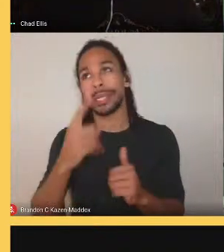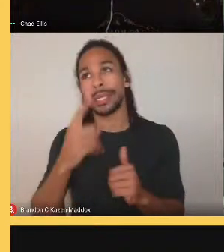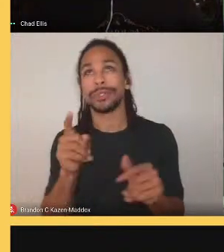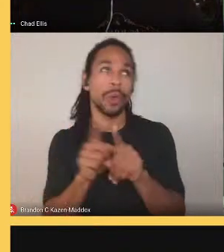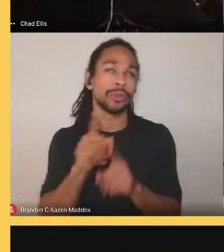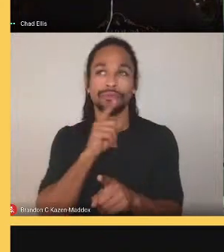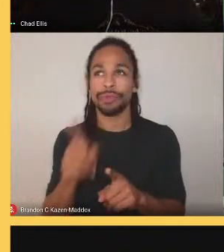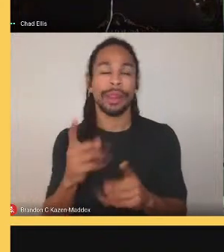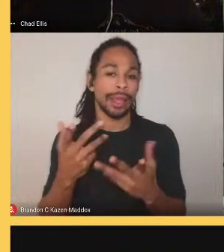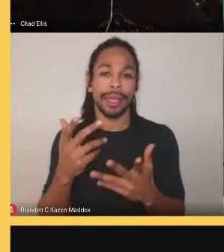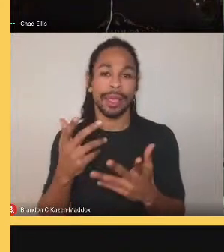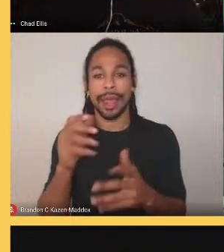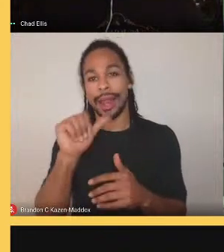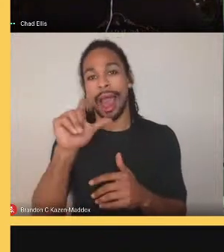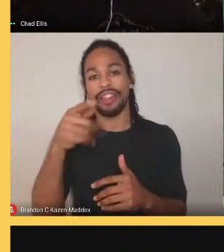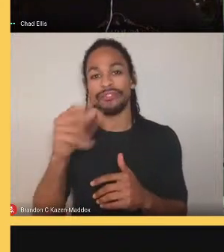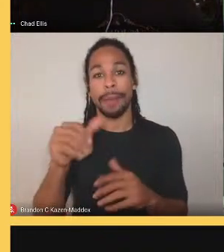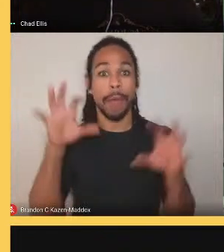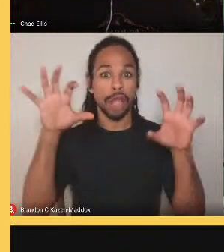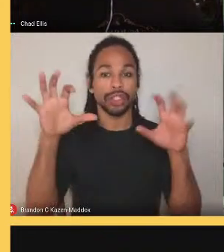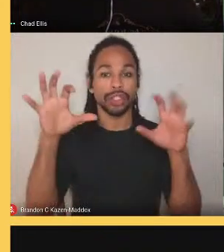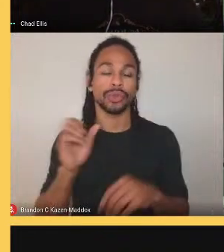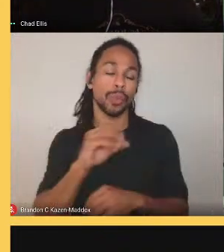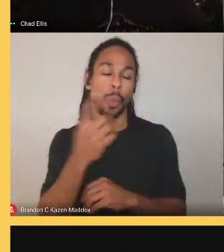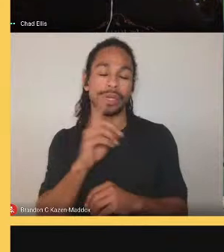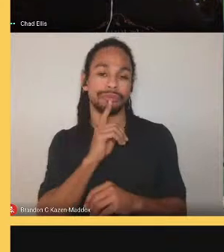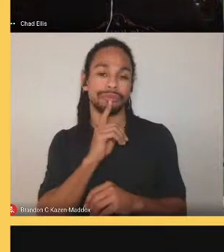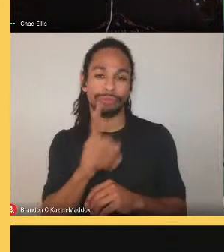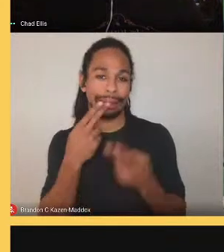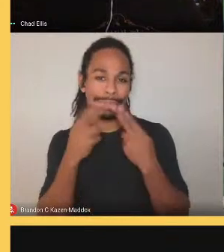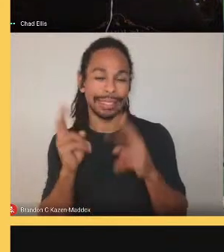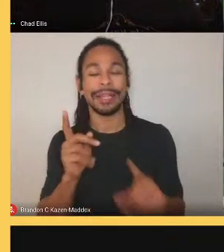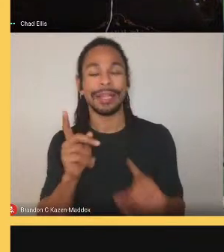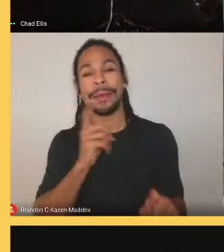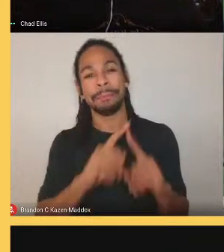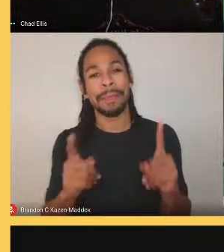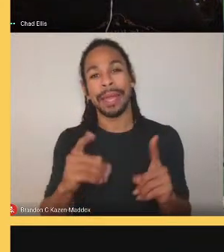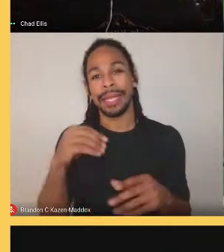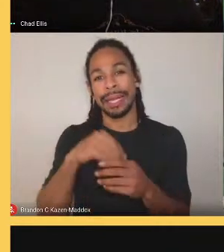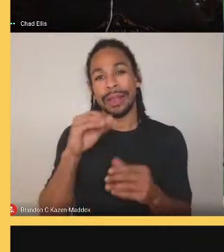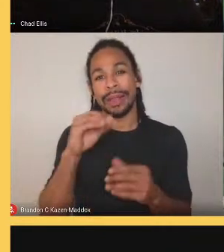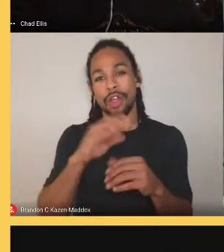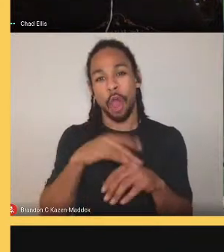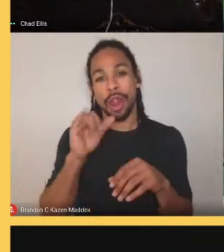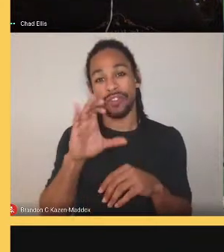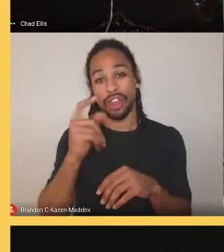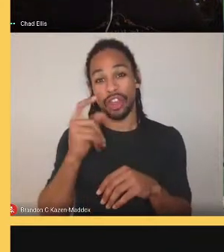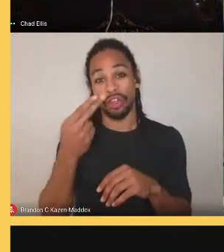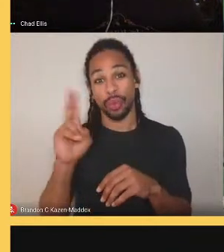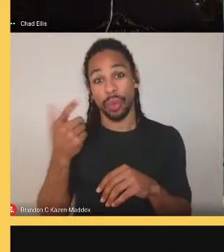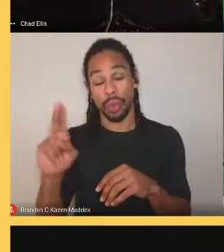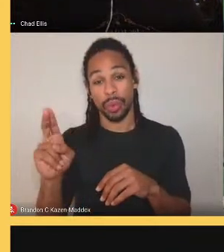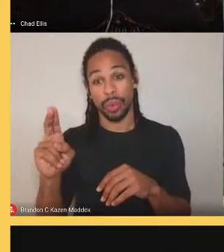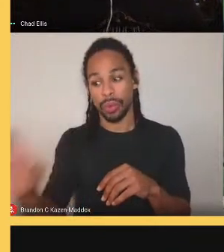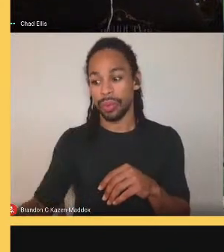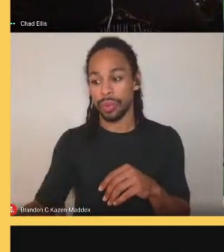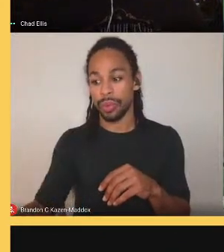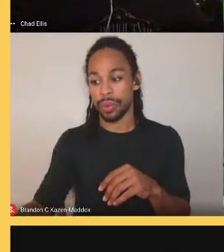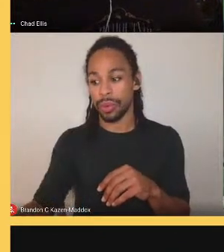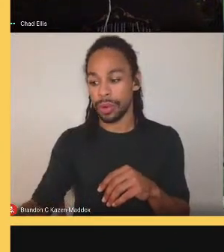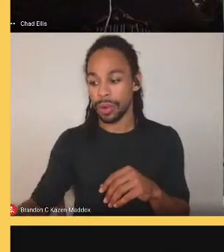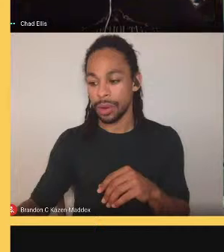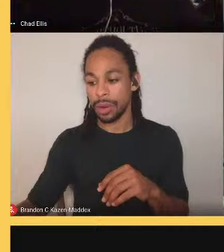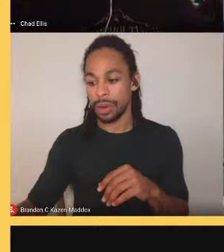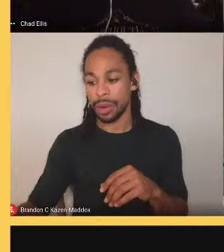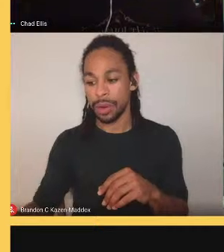but in the context of Call of Cthulhu, I think it's a weird place because the monsters are way less human